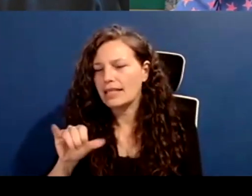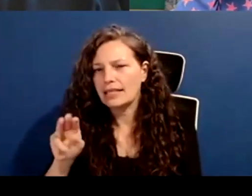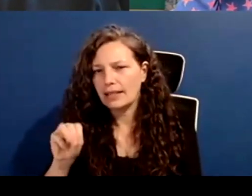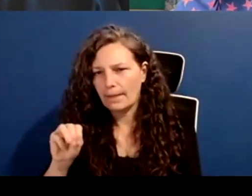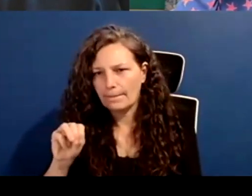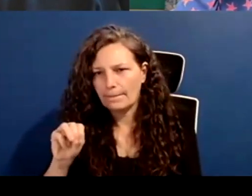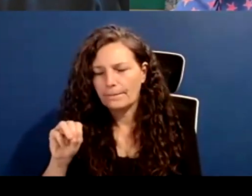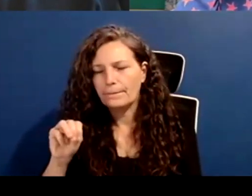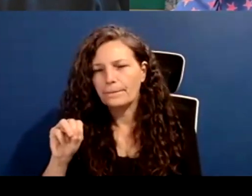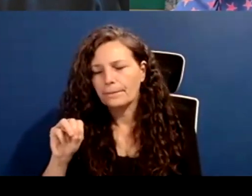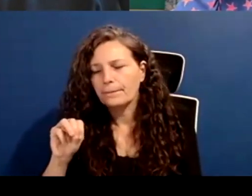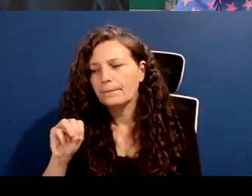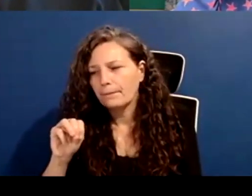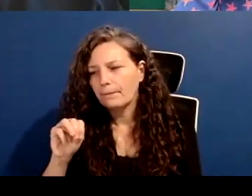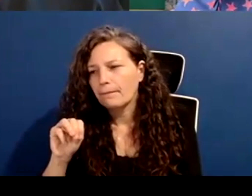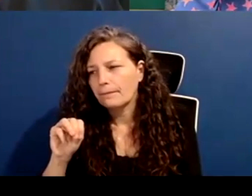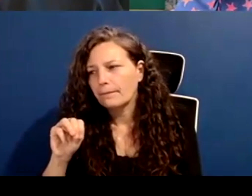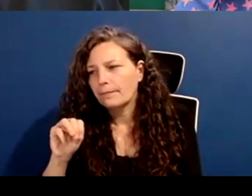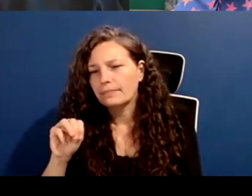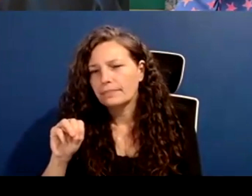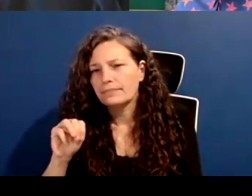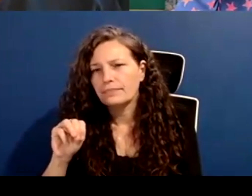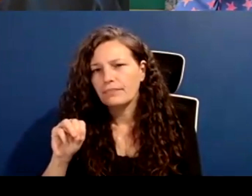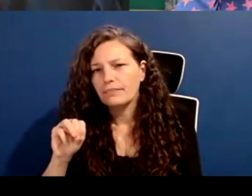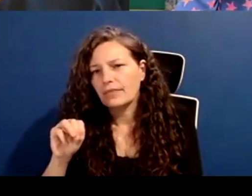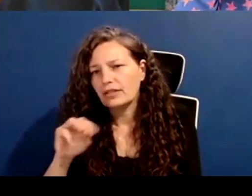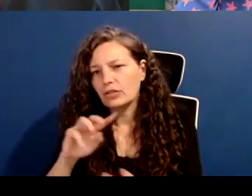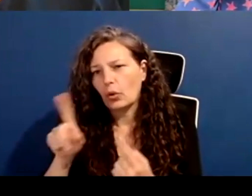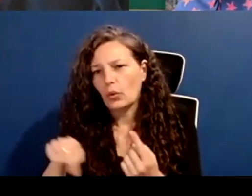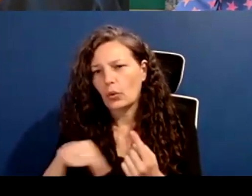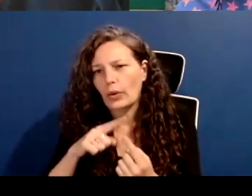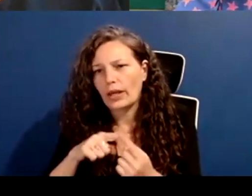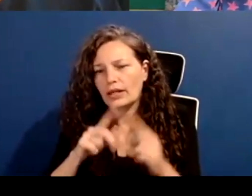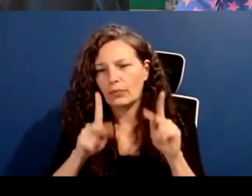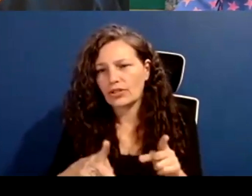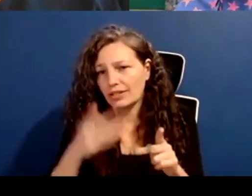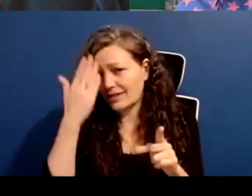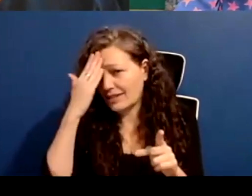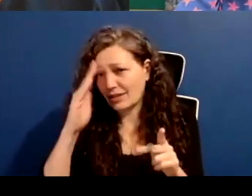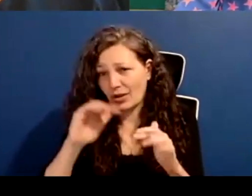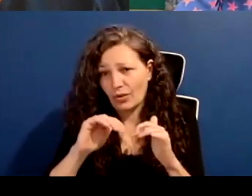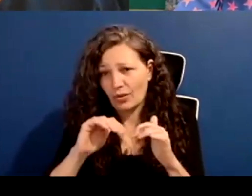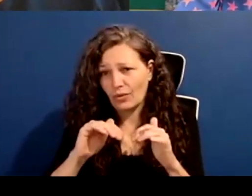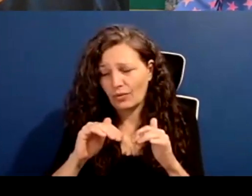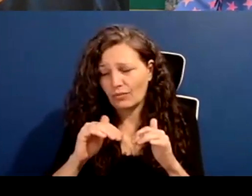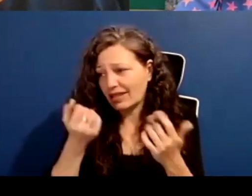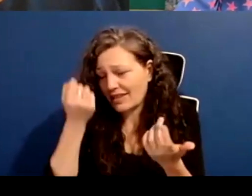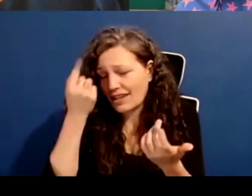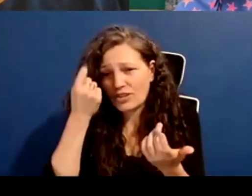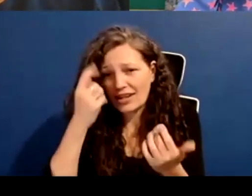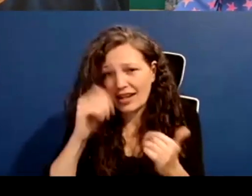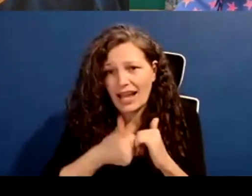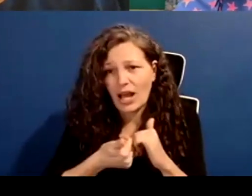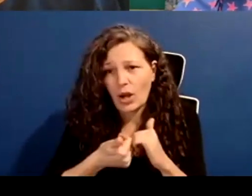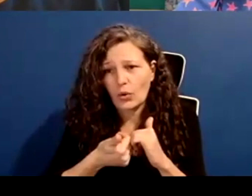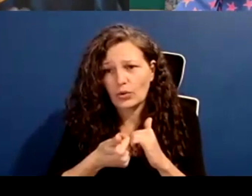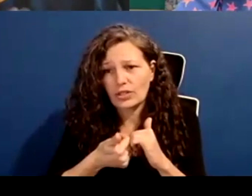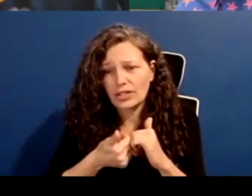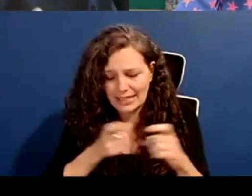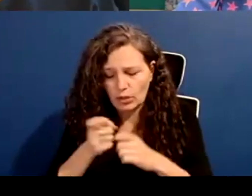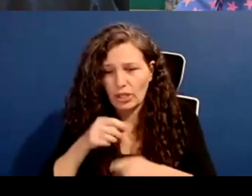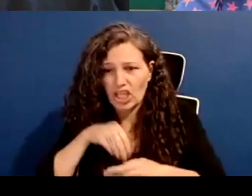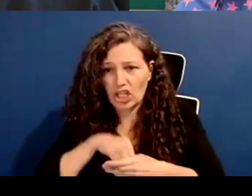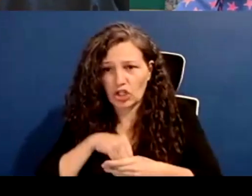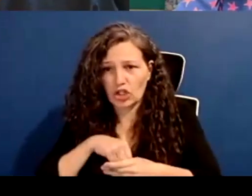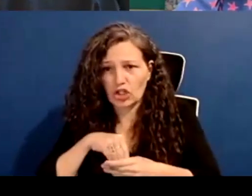so, when you don't understand how to deal with our own internalized ableism, read that into the text as well